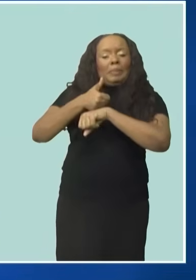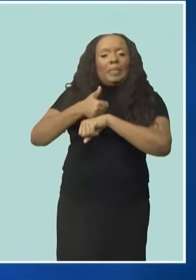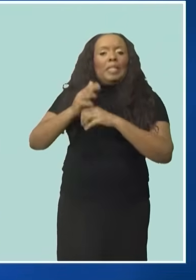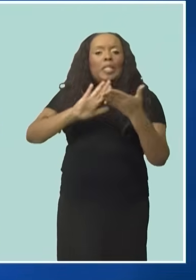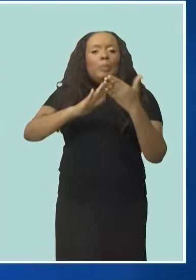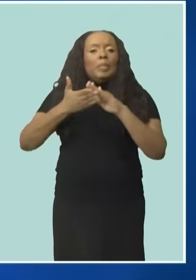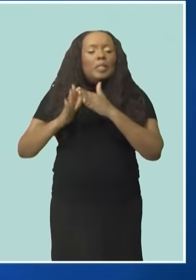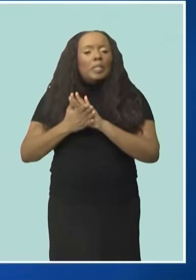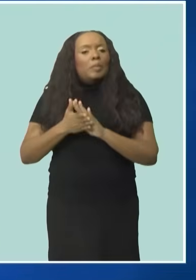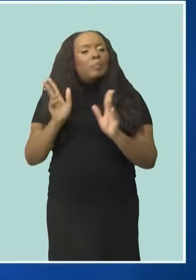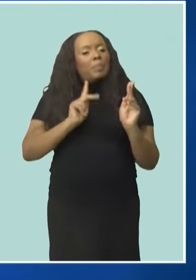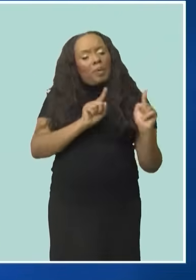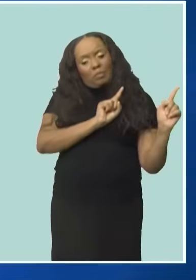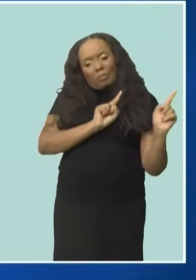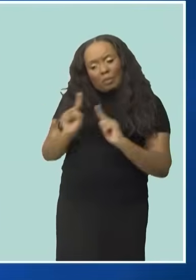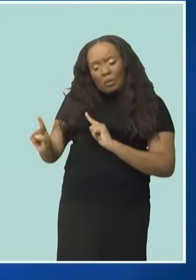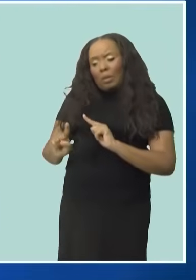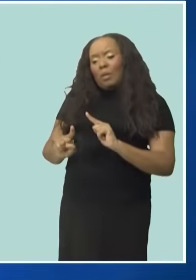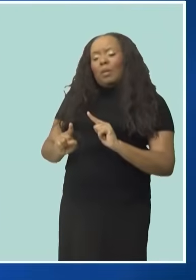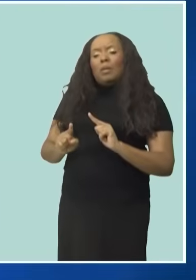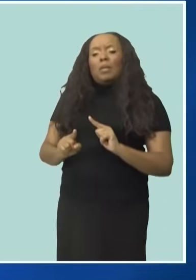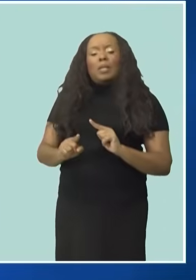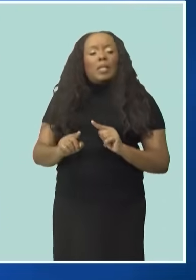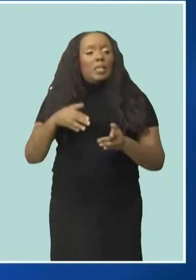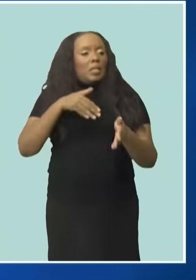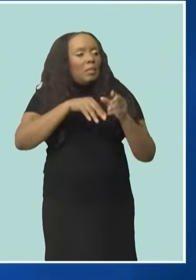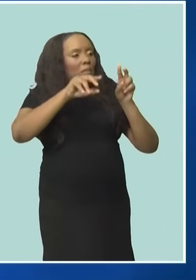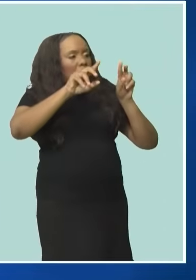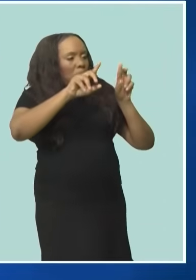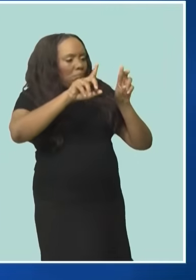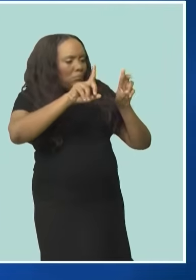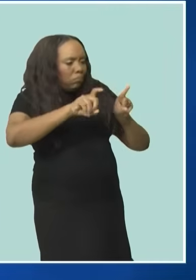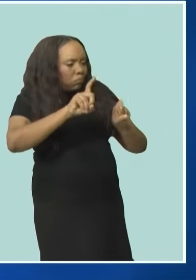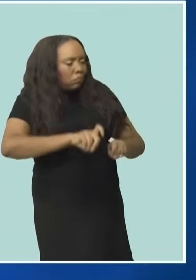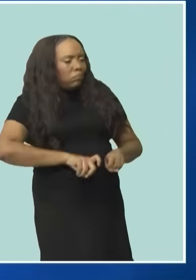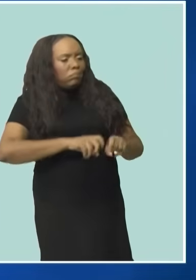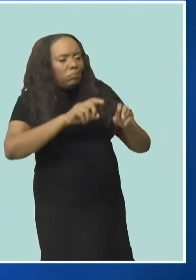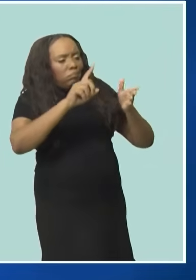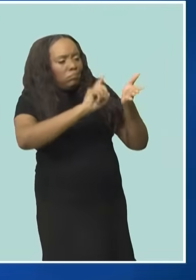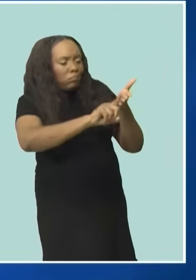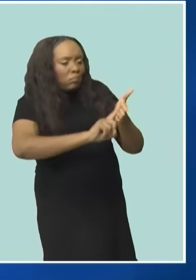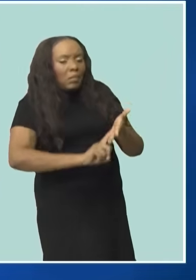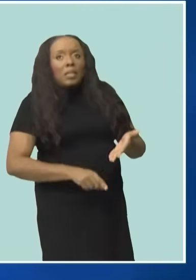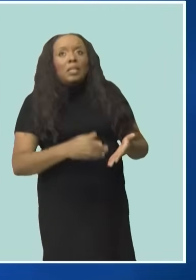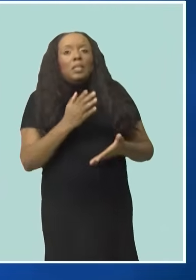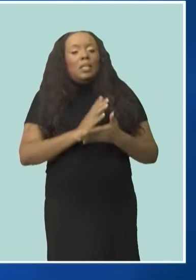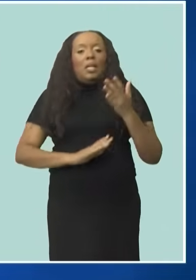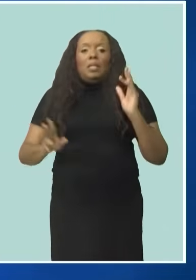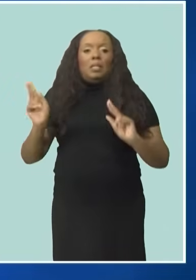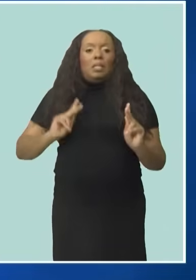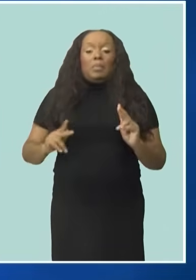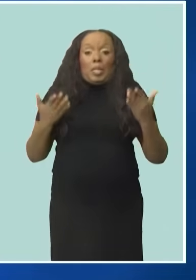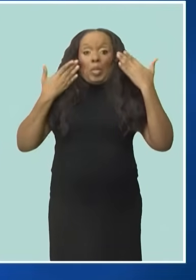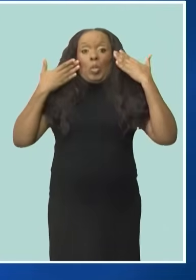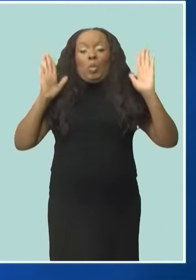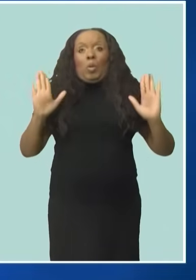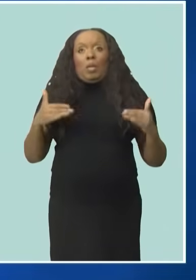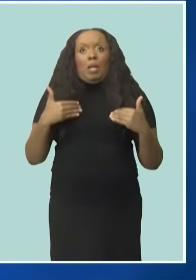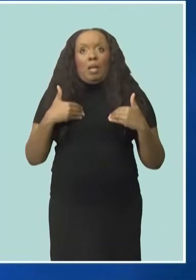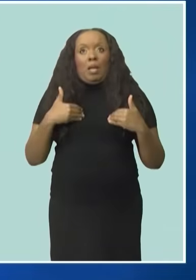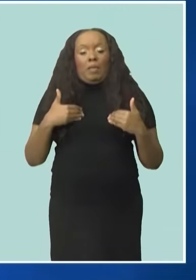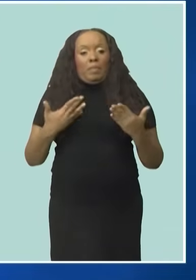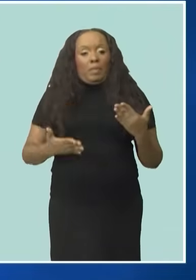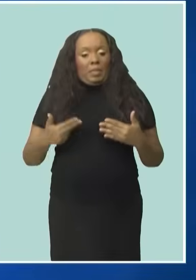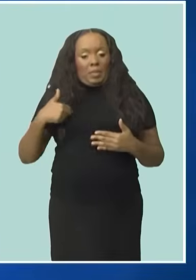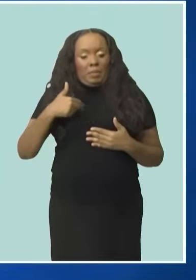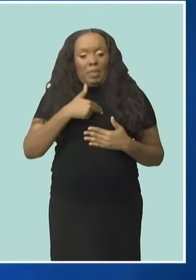themselves checked. As a screening method, not for treatment, of course, because there are many people out there that are unaware that they have lumps in the